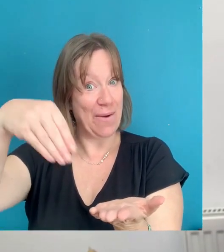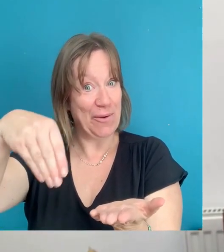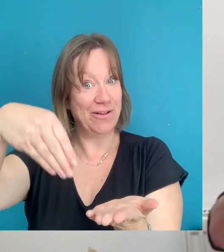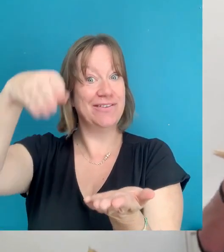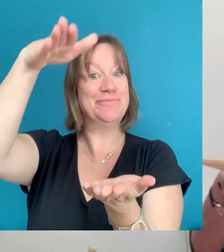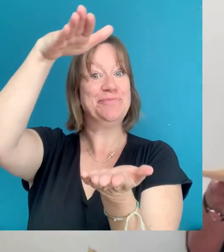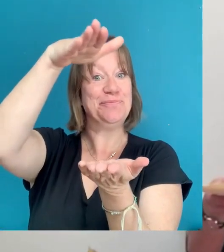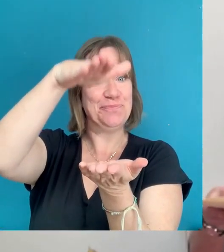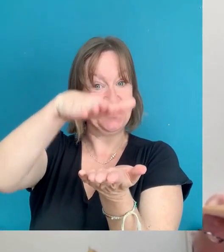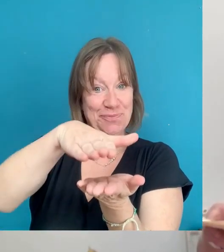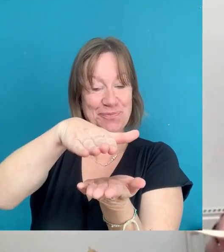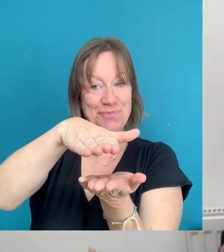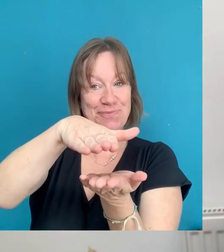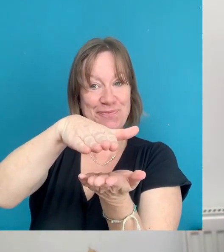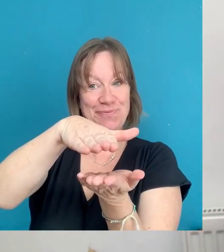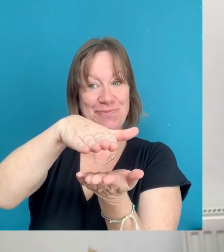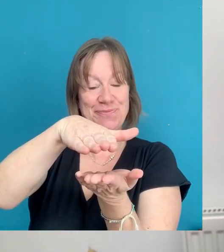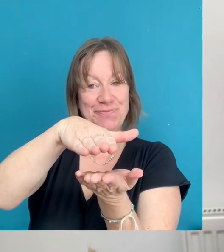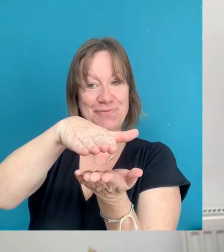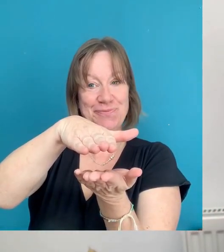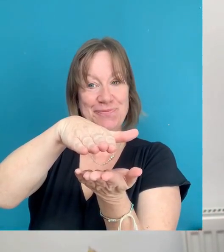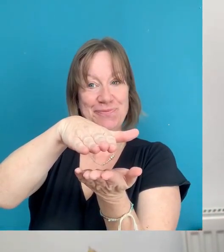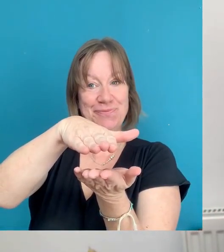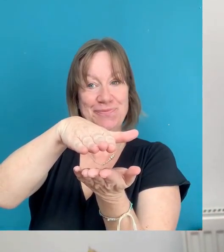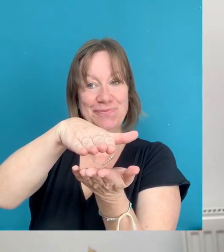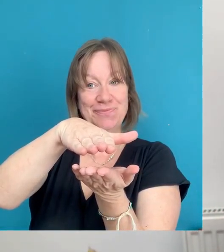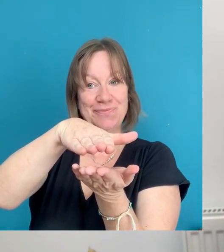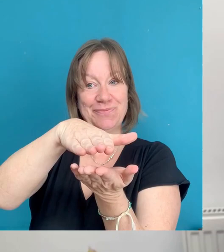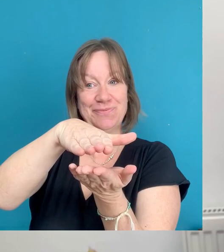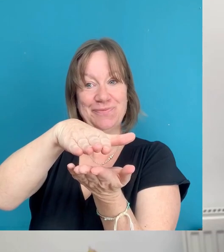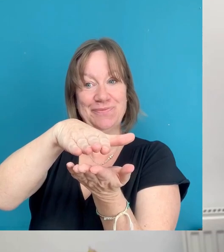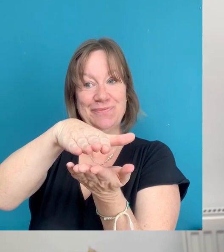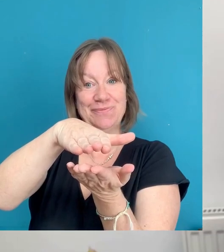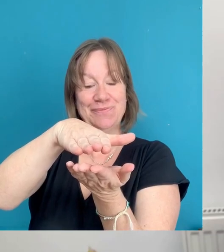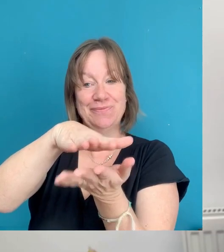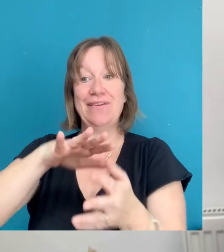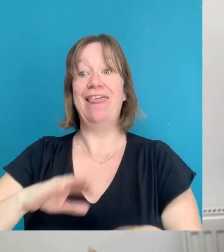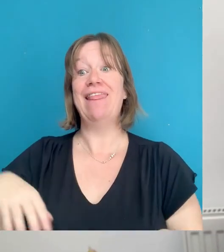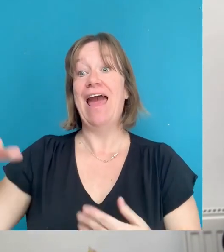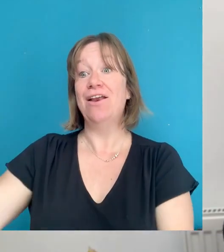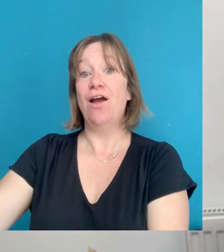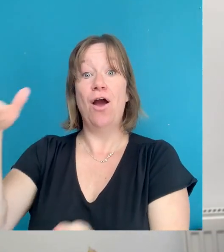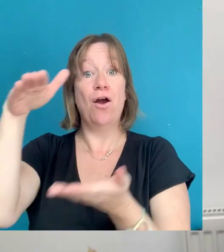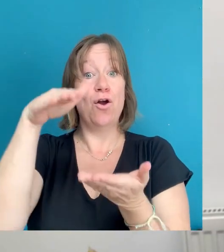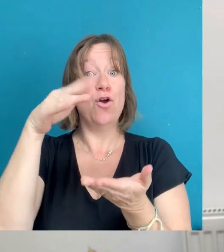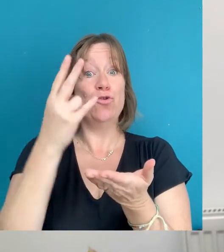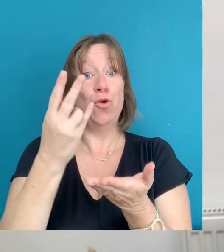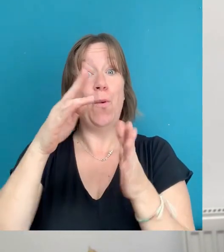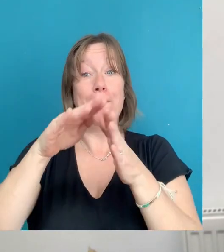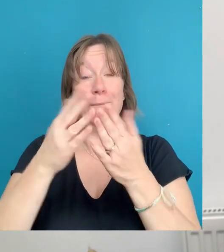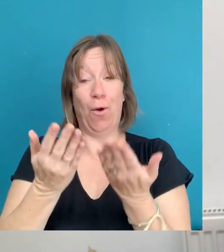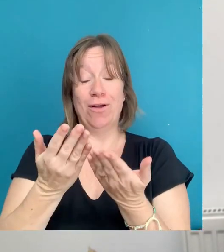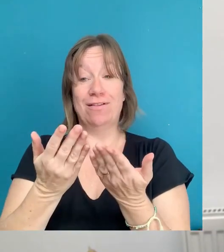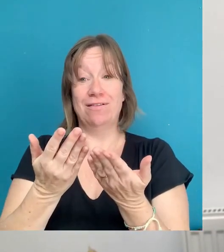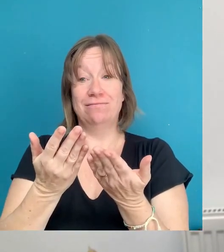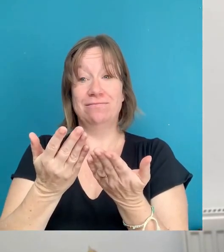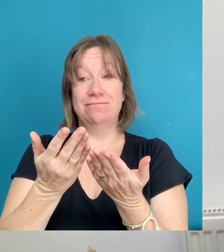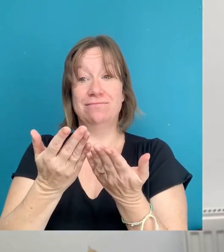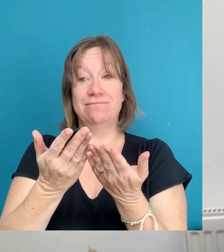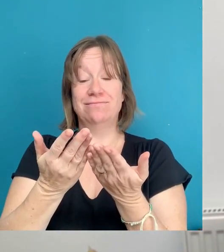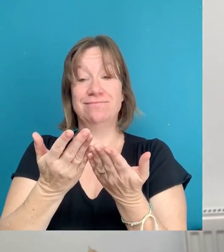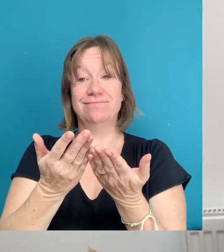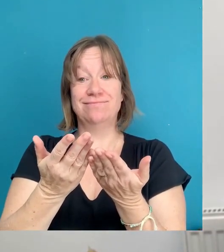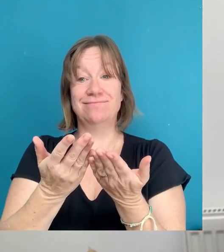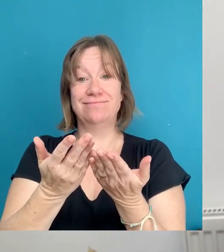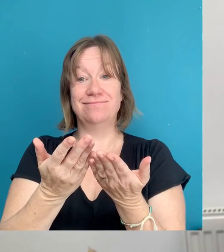that. Then getting my tea towel and placing that on top of the whole thing. And I'm getting my 2